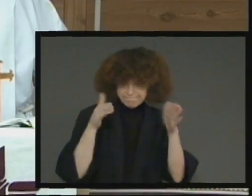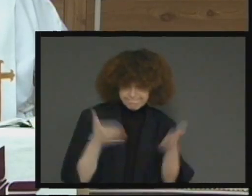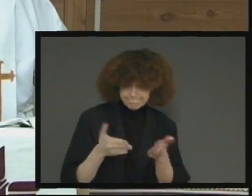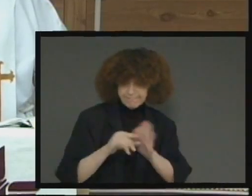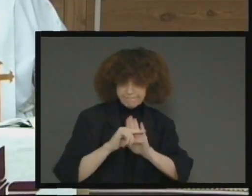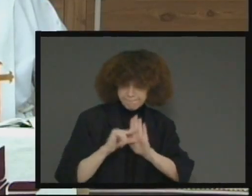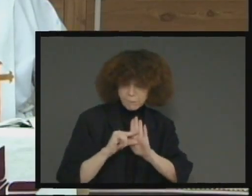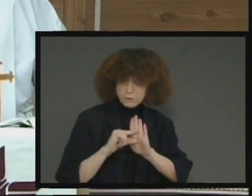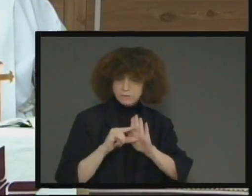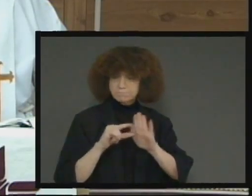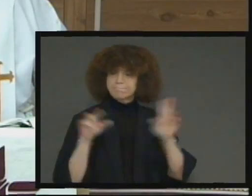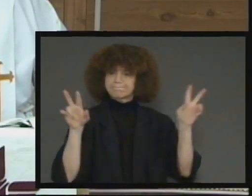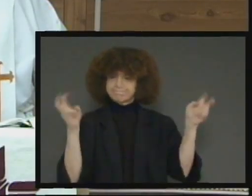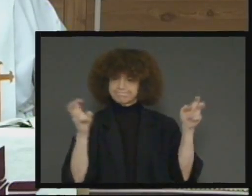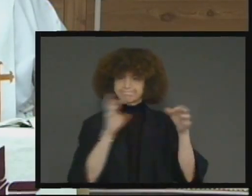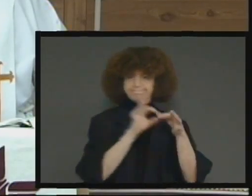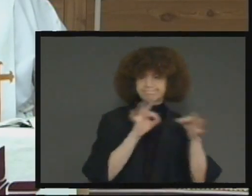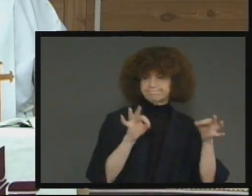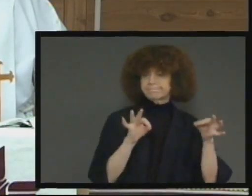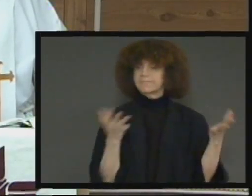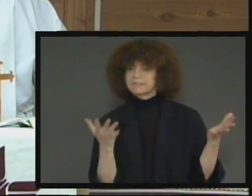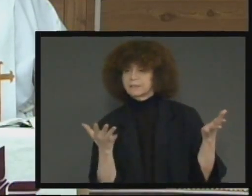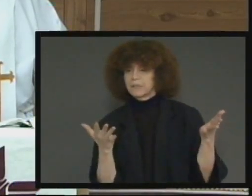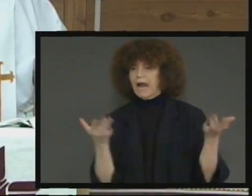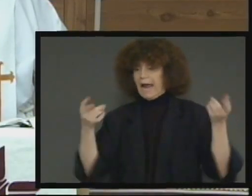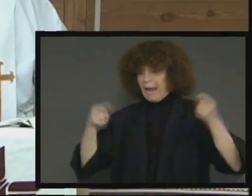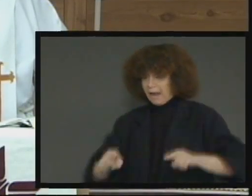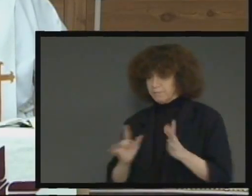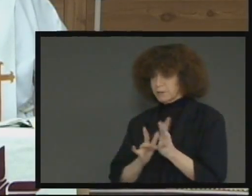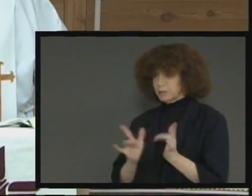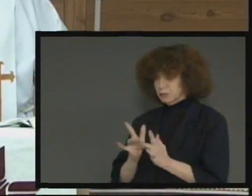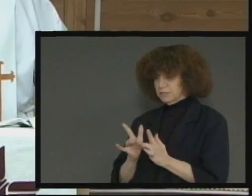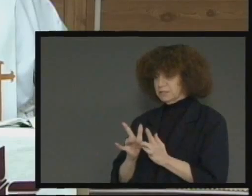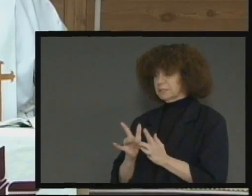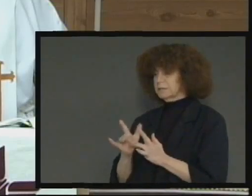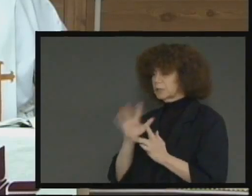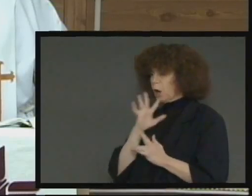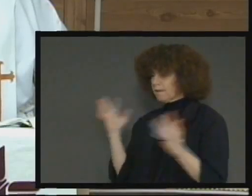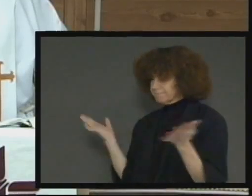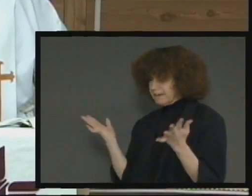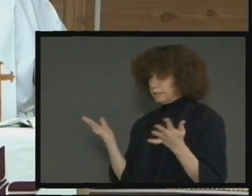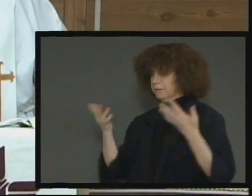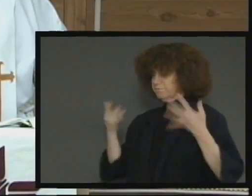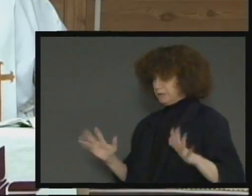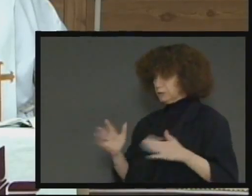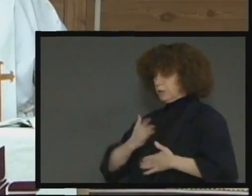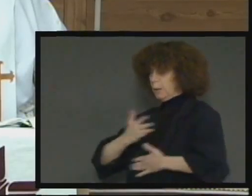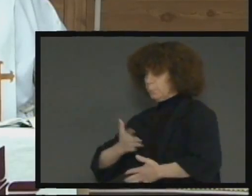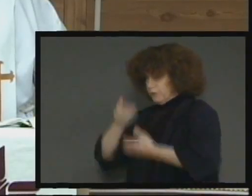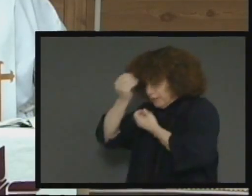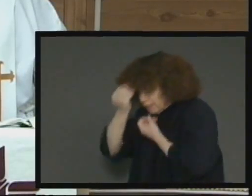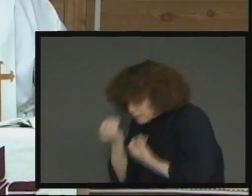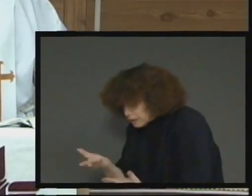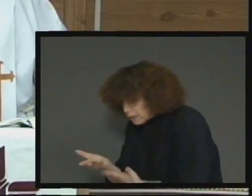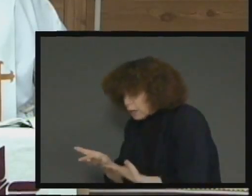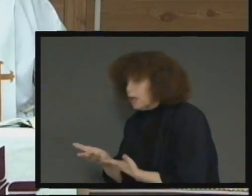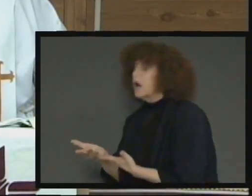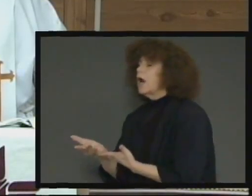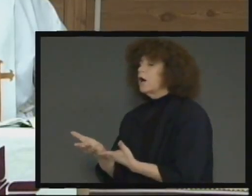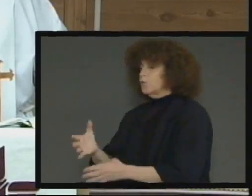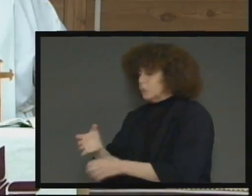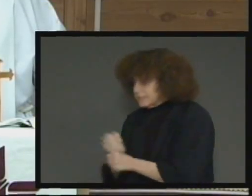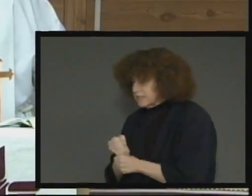maker of heaven and earth, and in Jesus Christ, his only Son, our Lord, who was conceived by the Holy Spirit, born of the